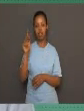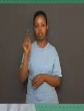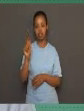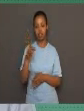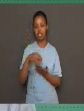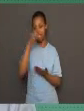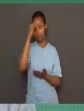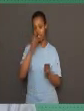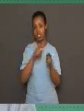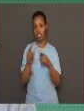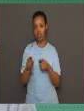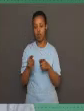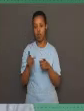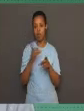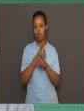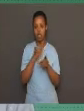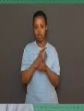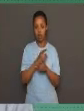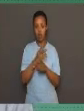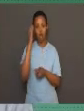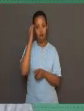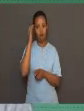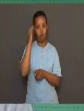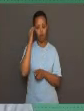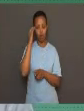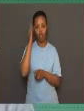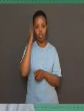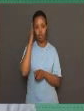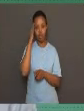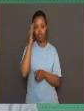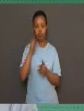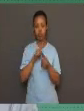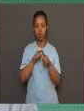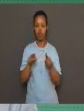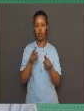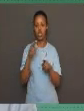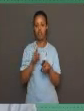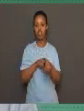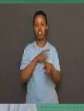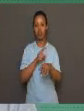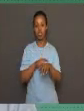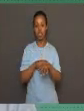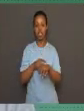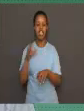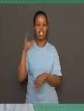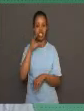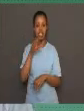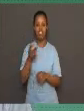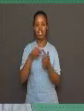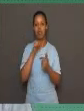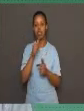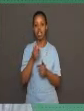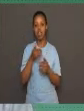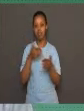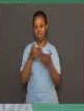Latent learning happens when the brain acquires knowledge at a certain time without